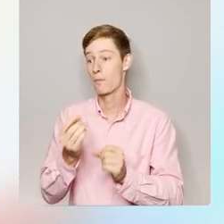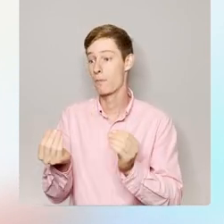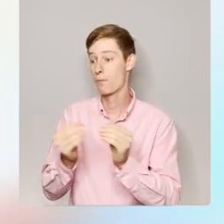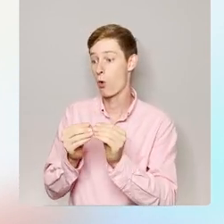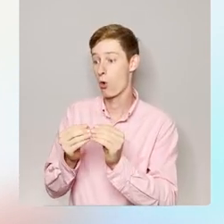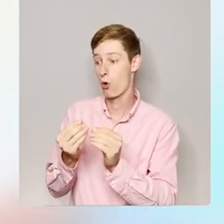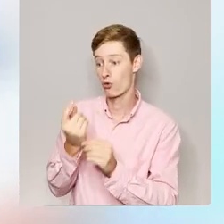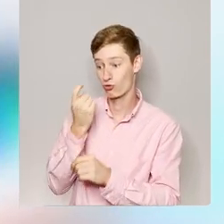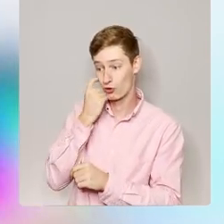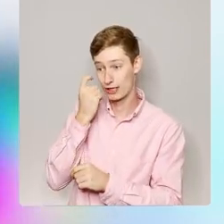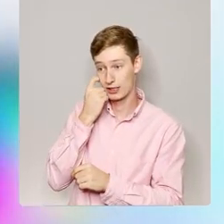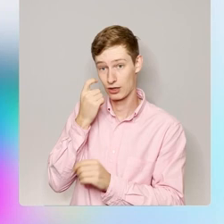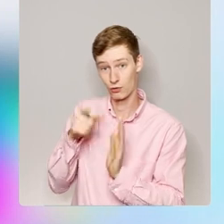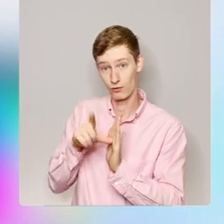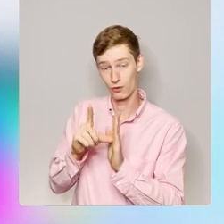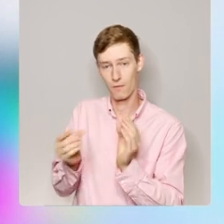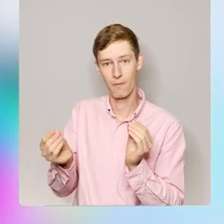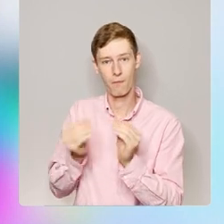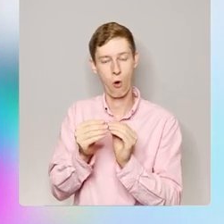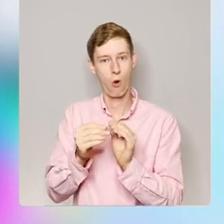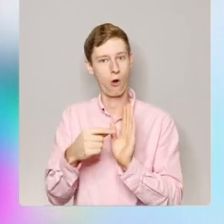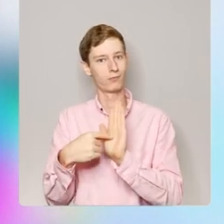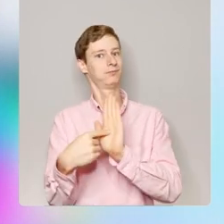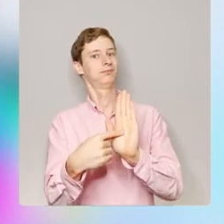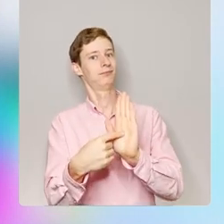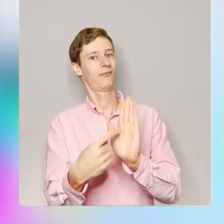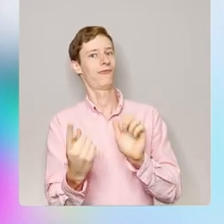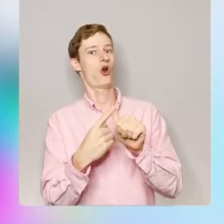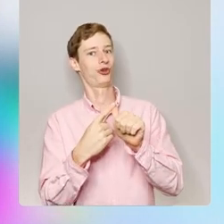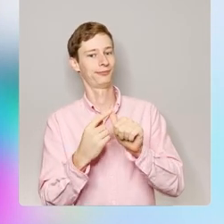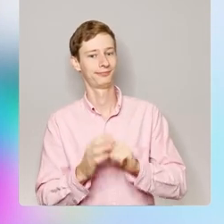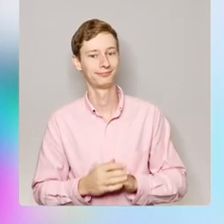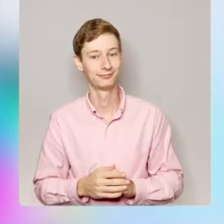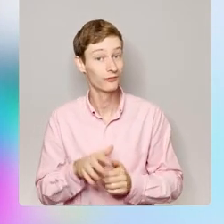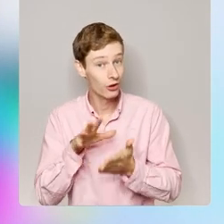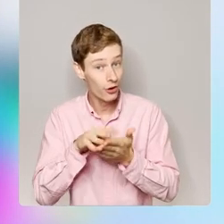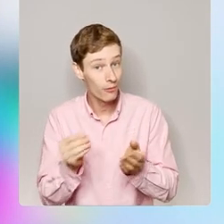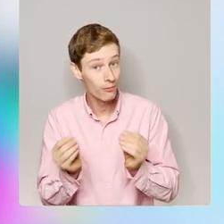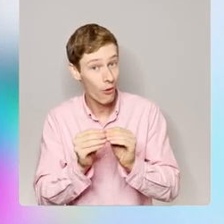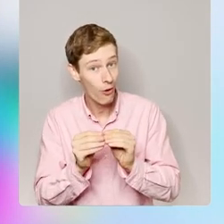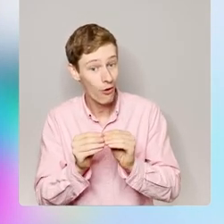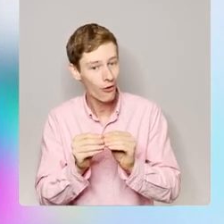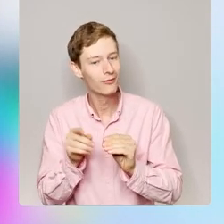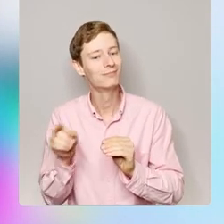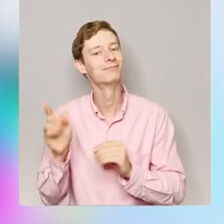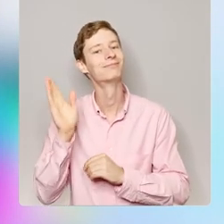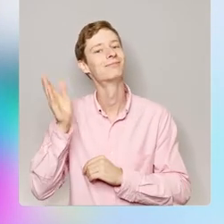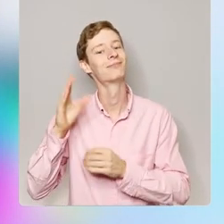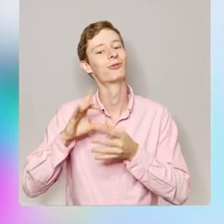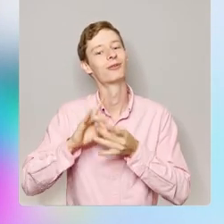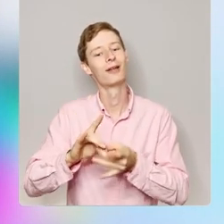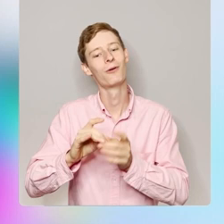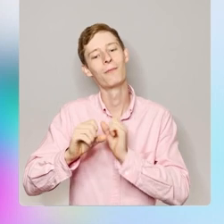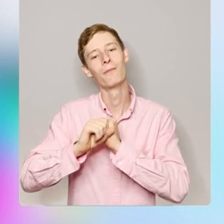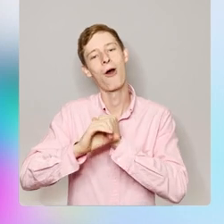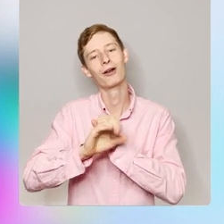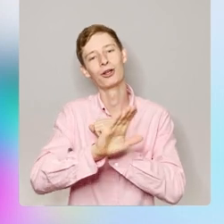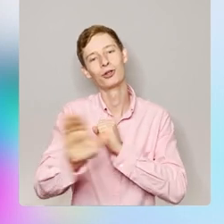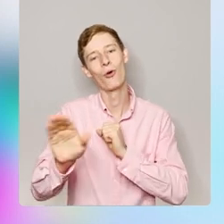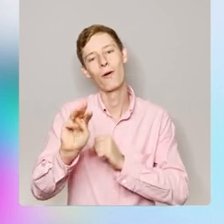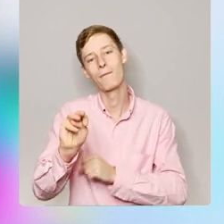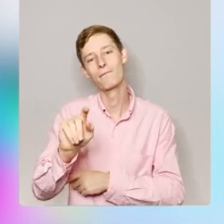more prominent. You can learn more about these areas in our session on marketing your Meta Quest